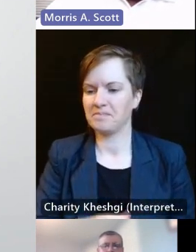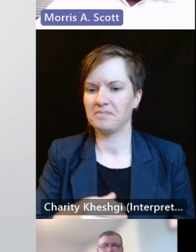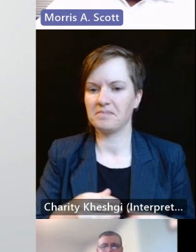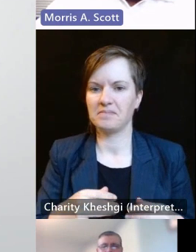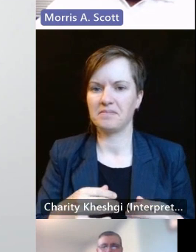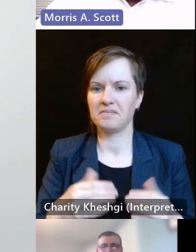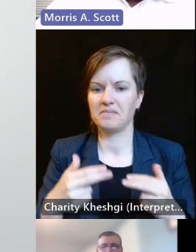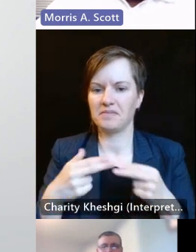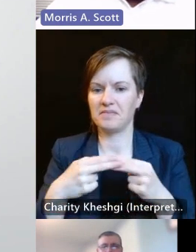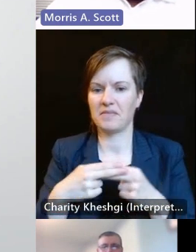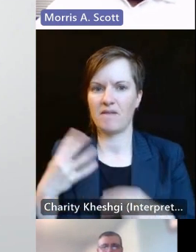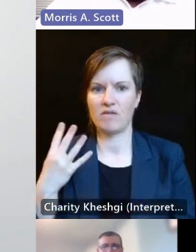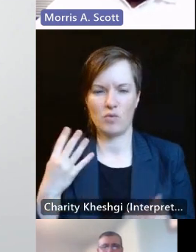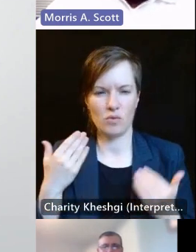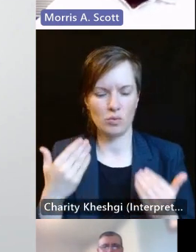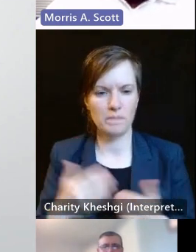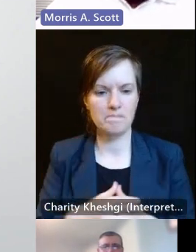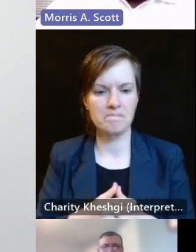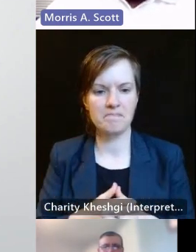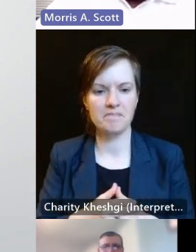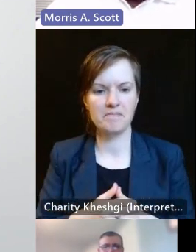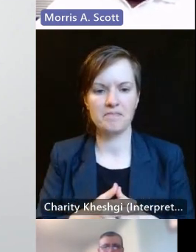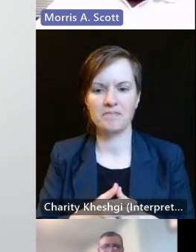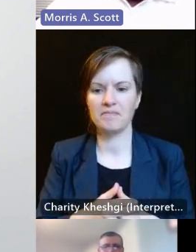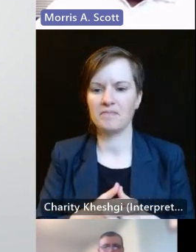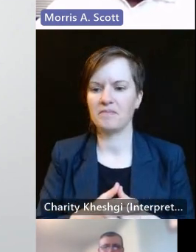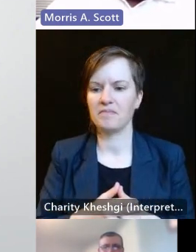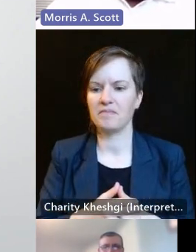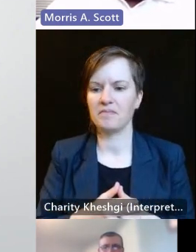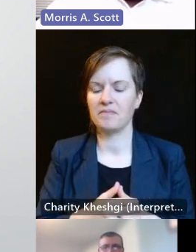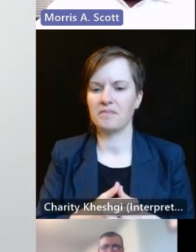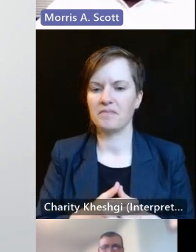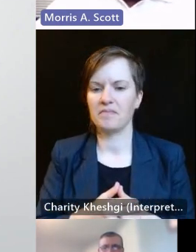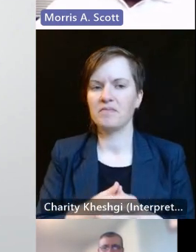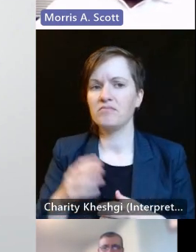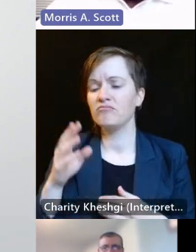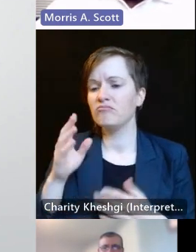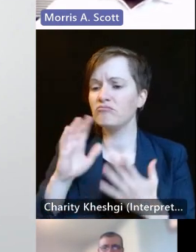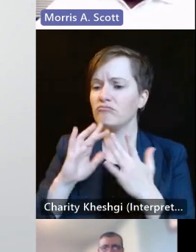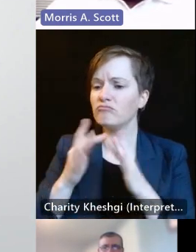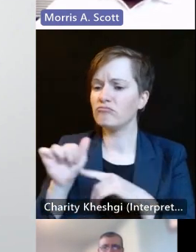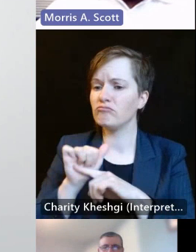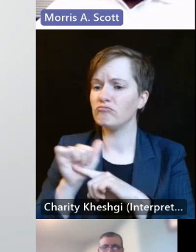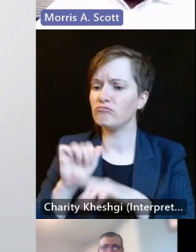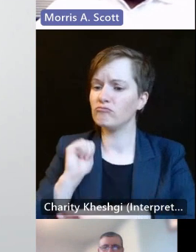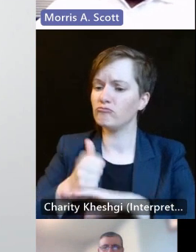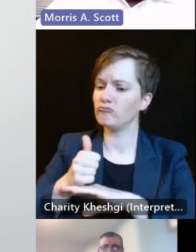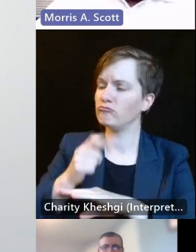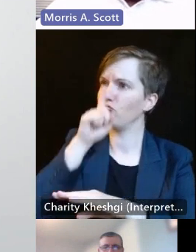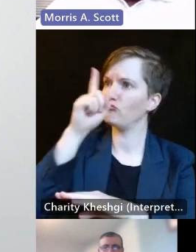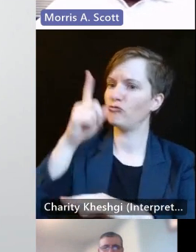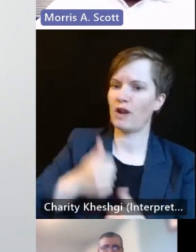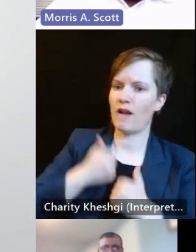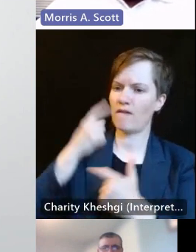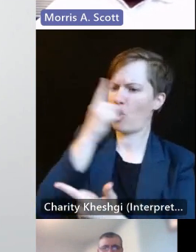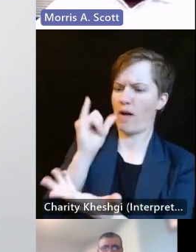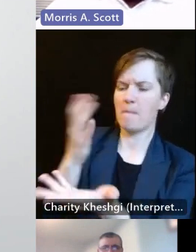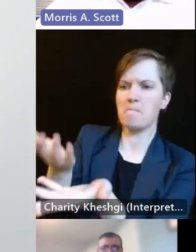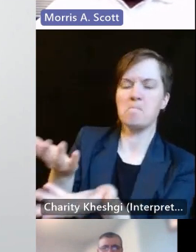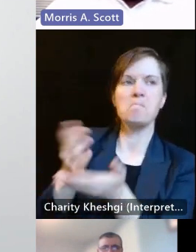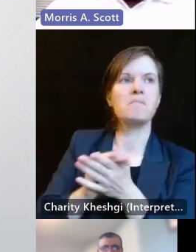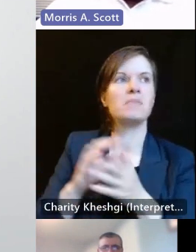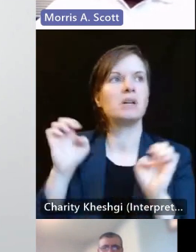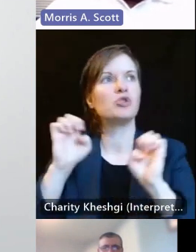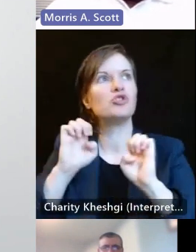in actual real-life context, some of the examples of emergencies can be public